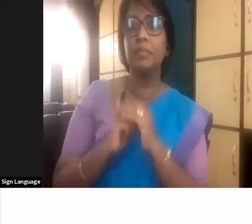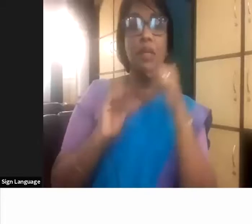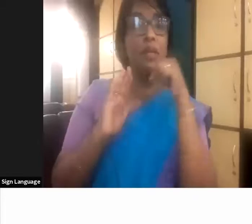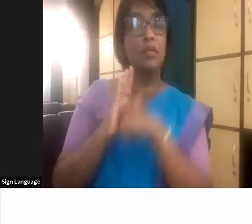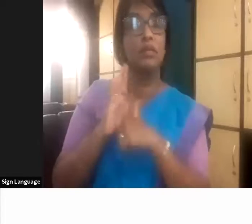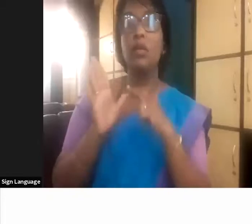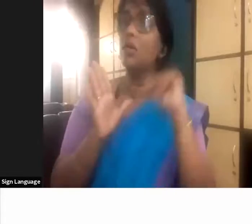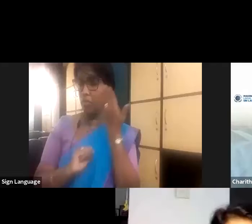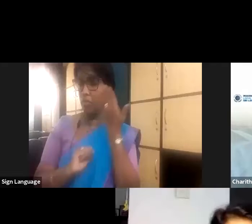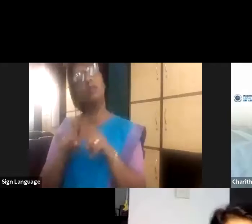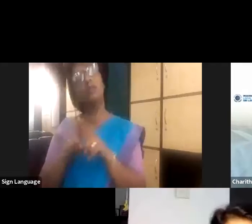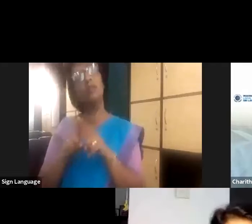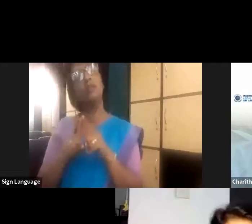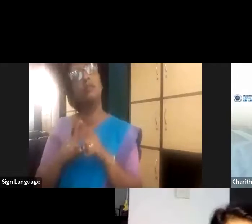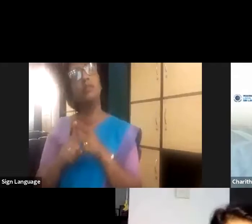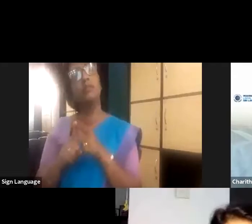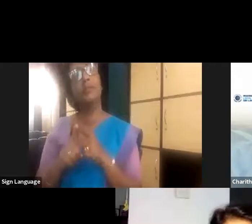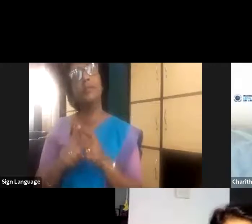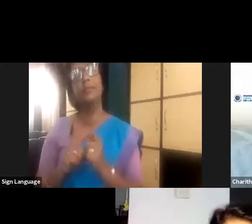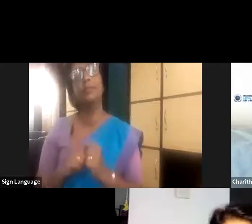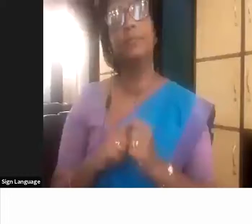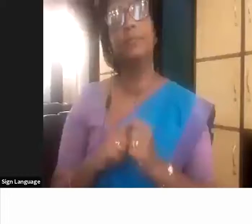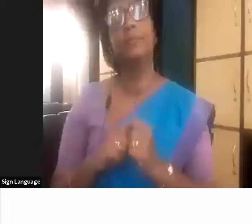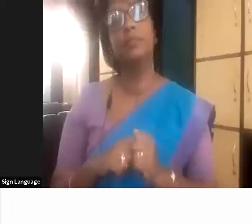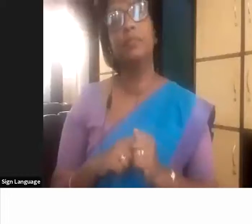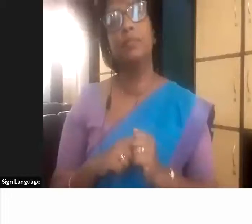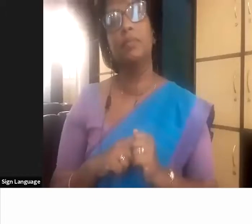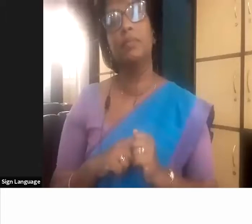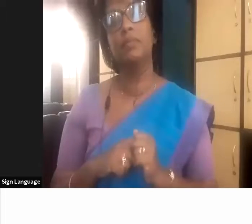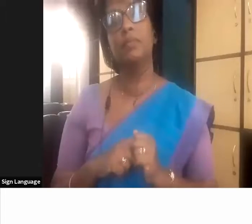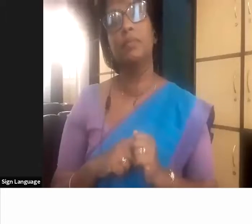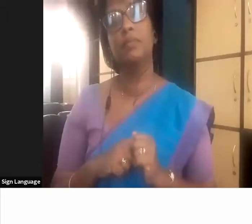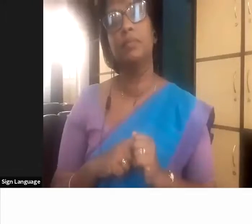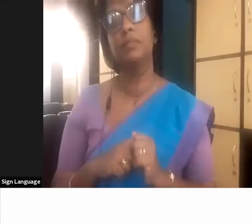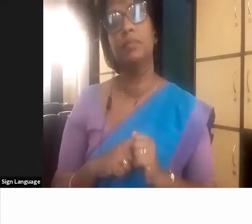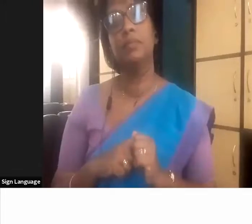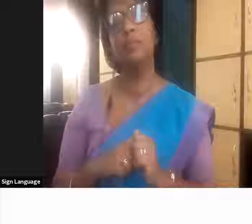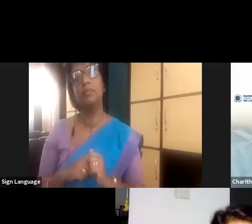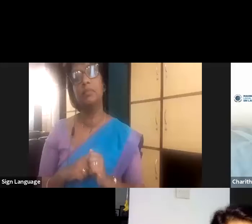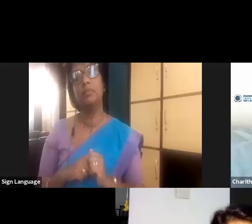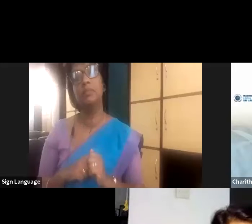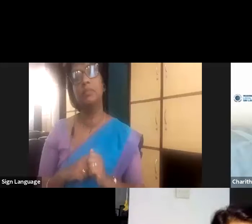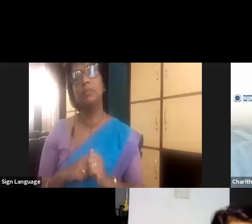can take this question. I think Afam, you can take this question. Yes,